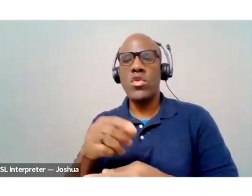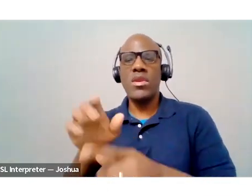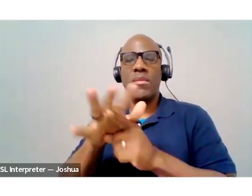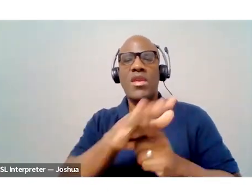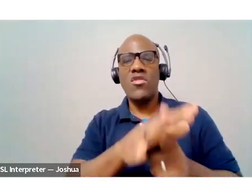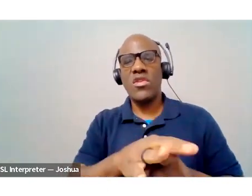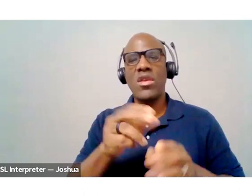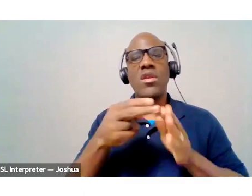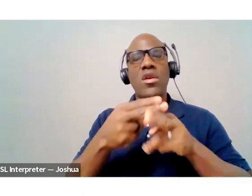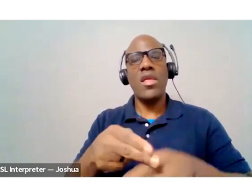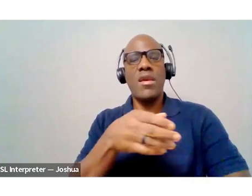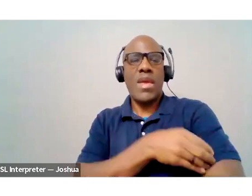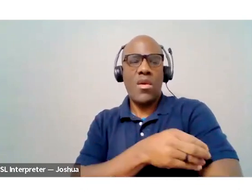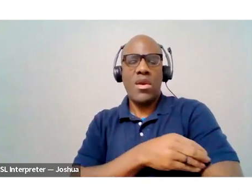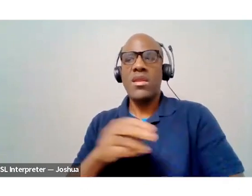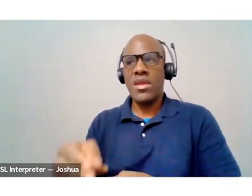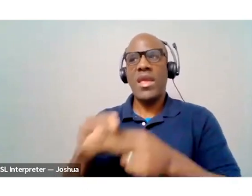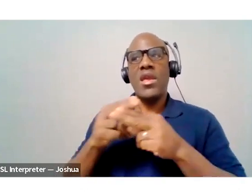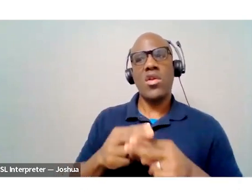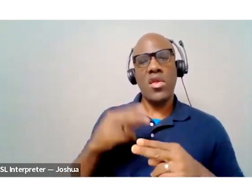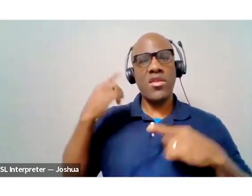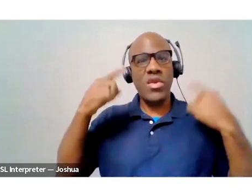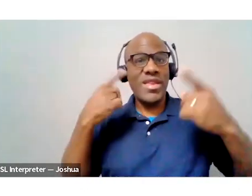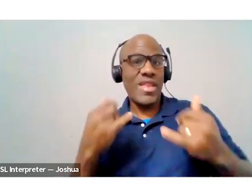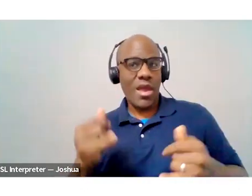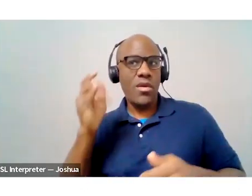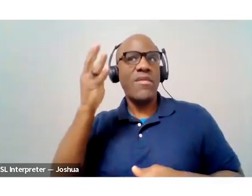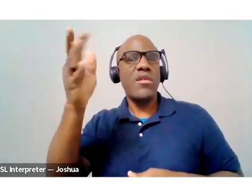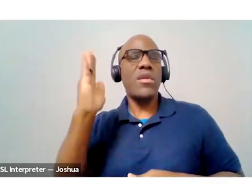us freedom." And